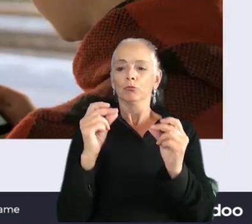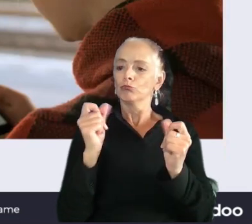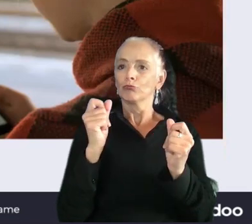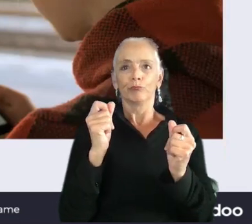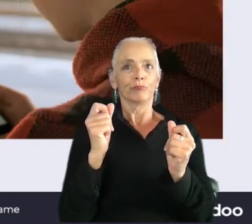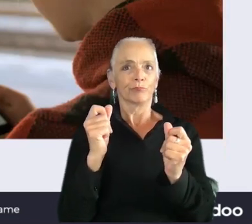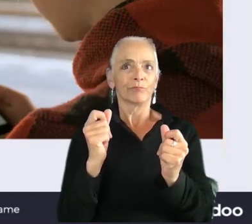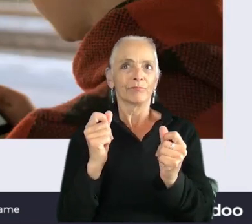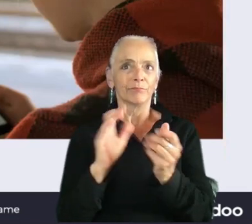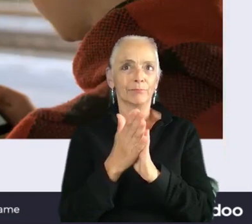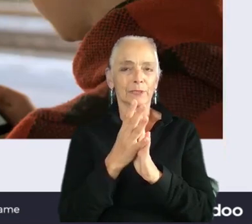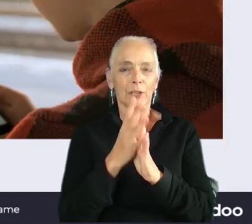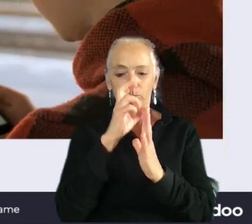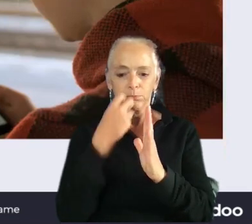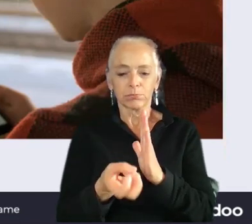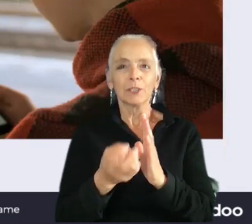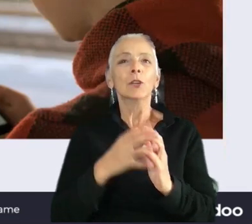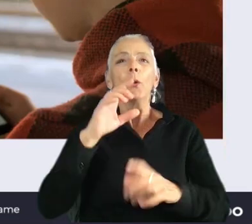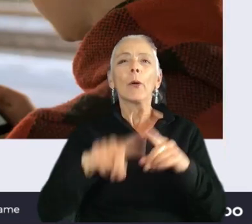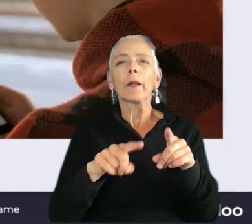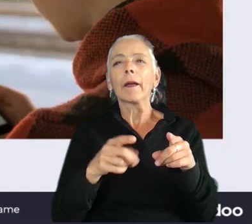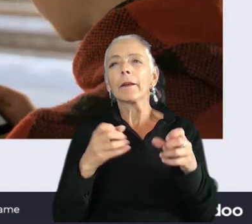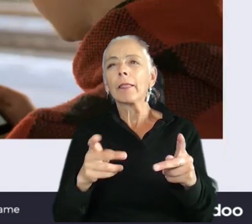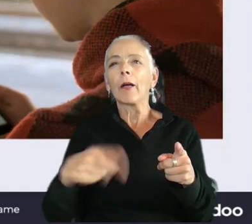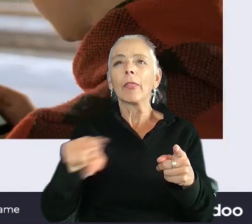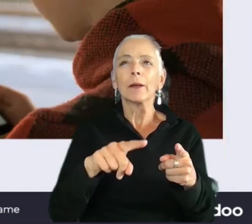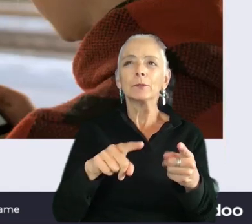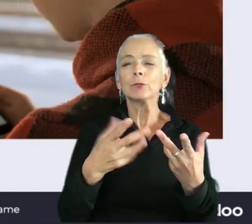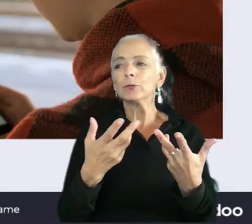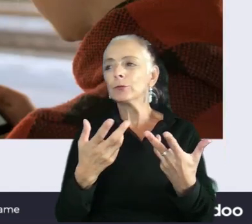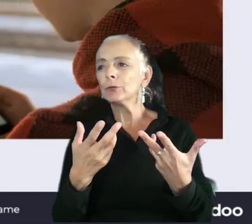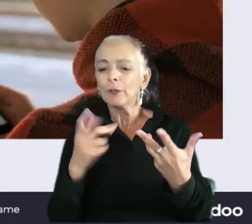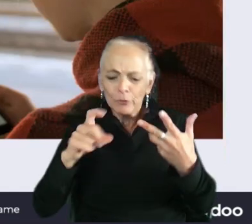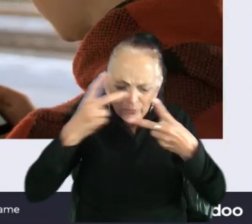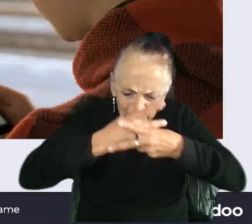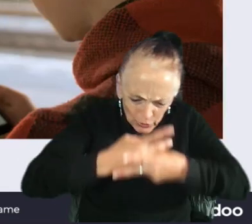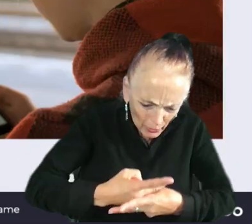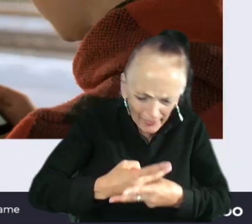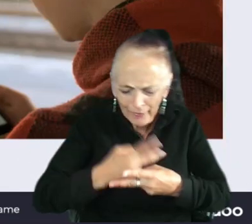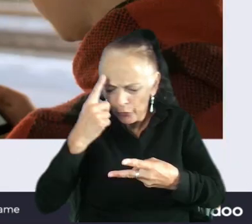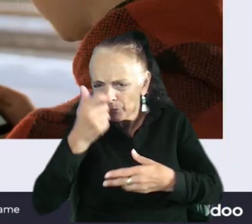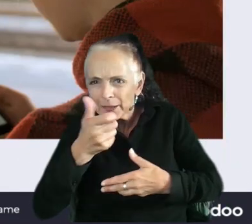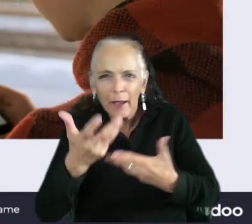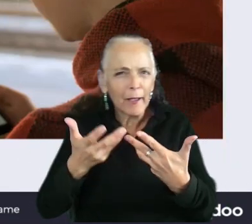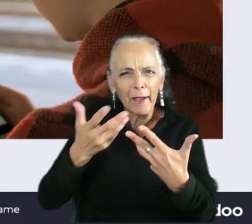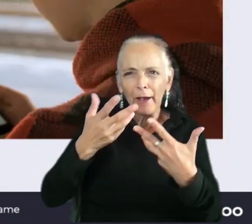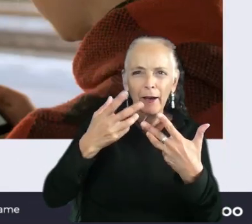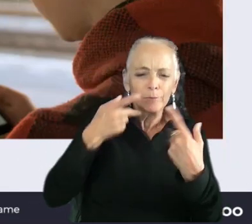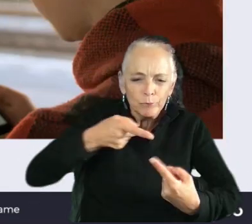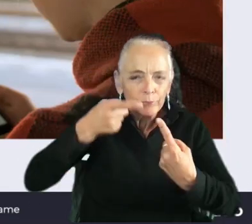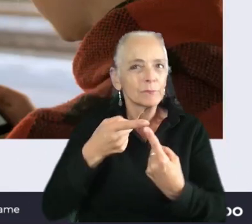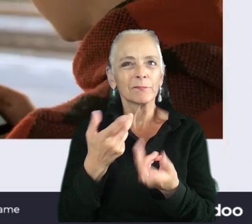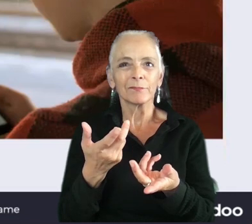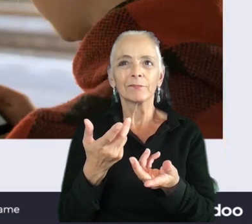mindlessly. You cannot let players getting stuck and having to figure out things out for themselves, because